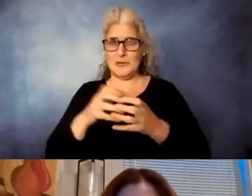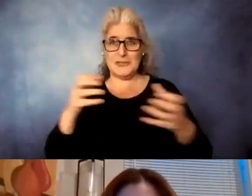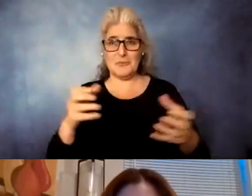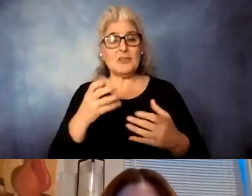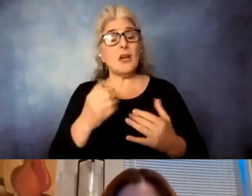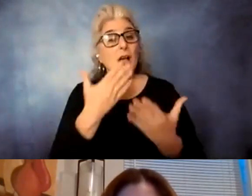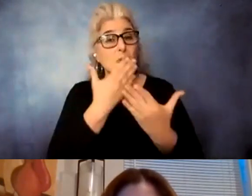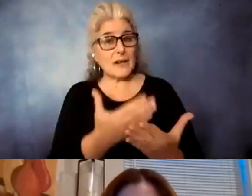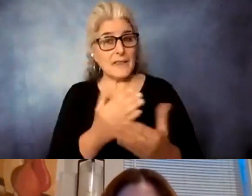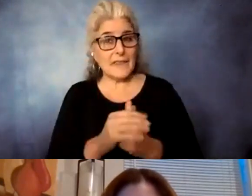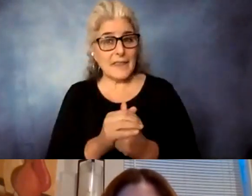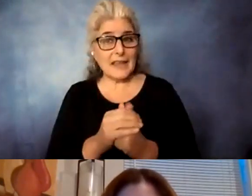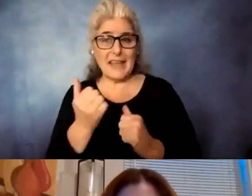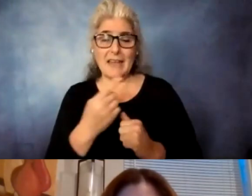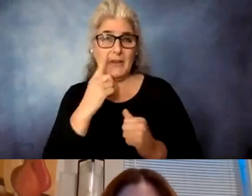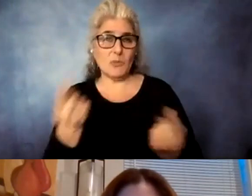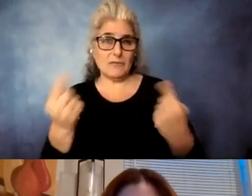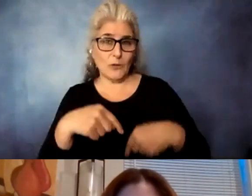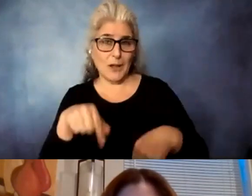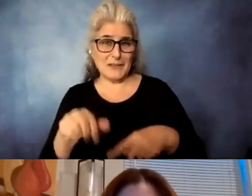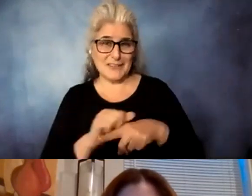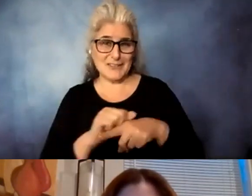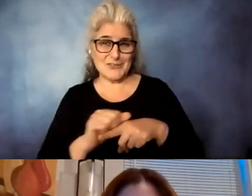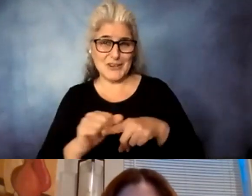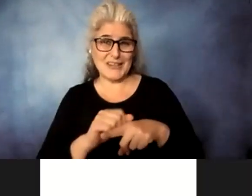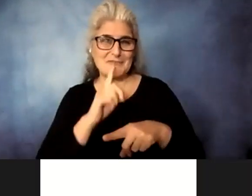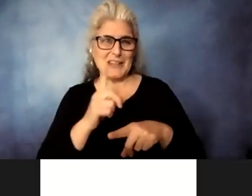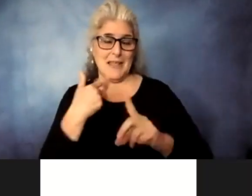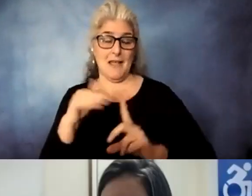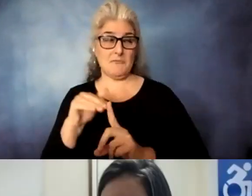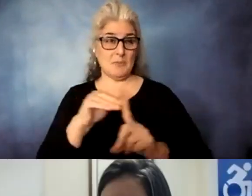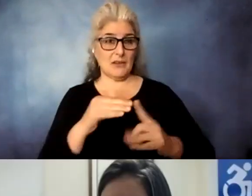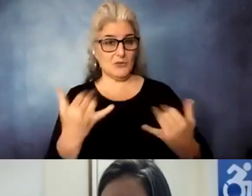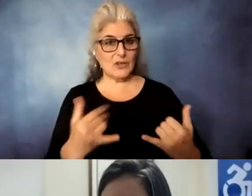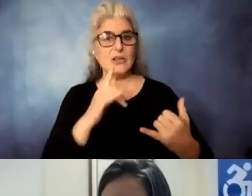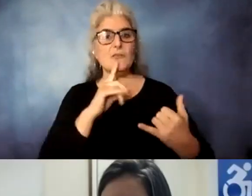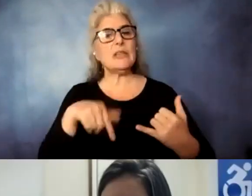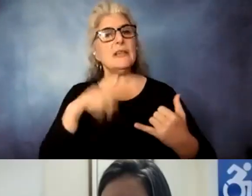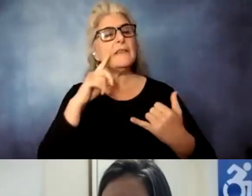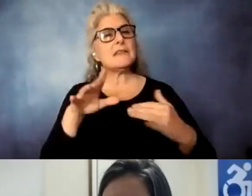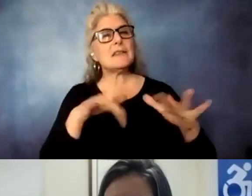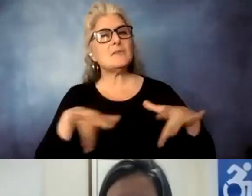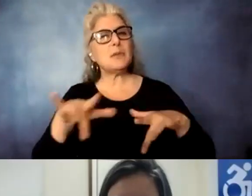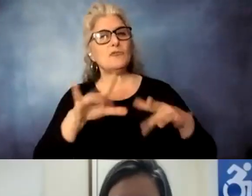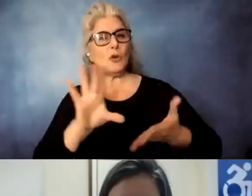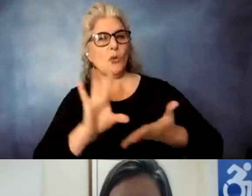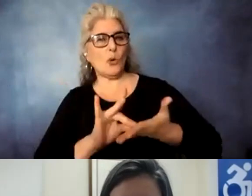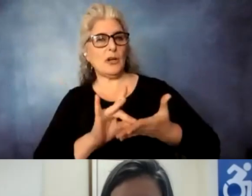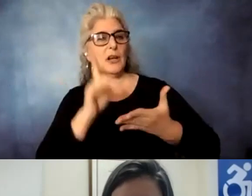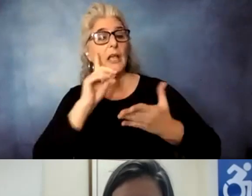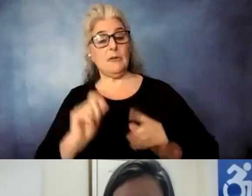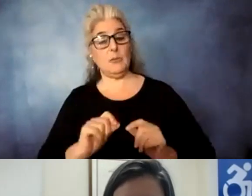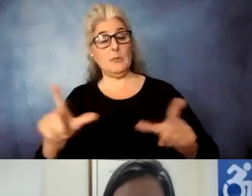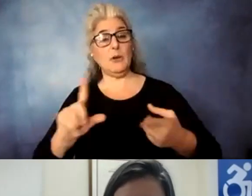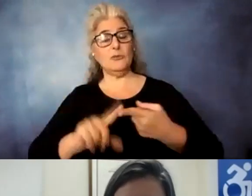thank everyone for coming to this training. First of all, I'm reminding everyone that it has been recorded and it will be posted to the